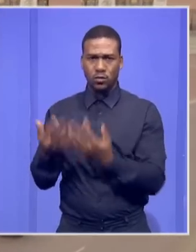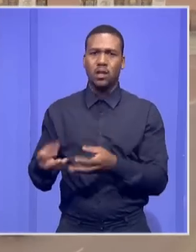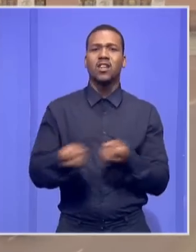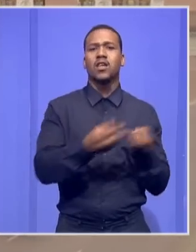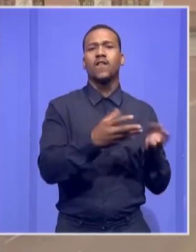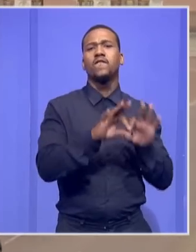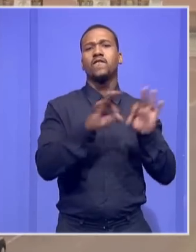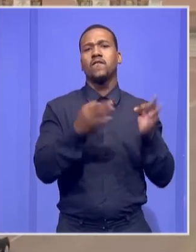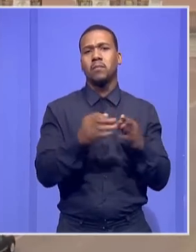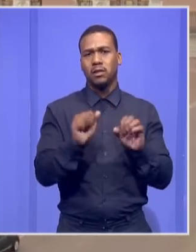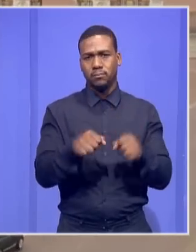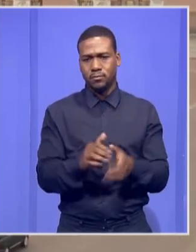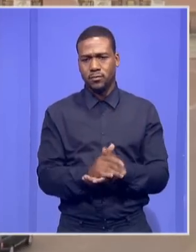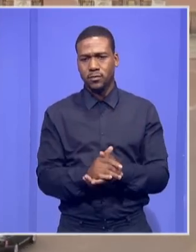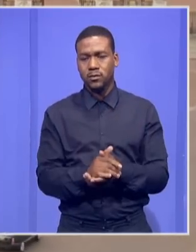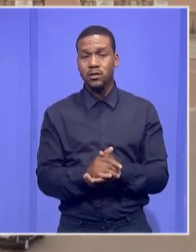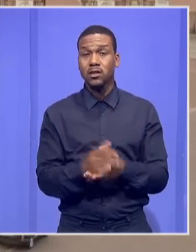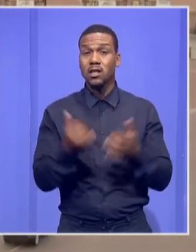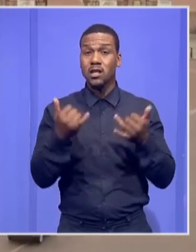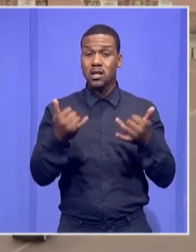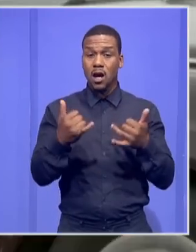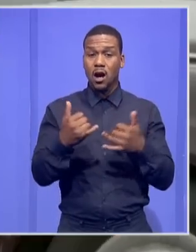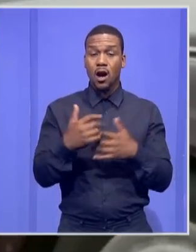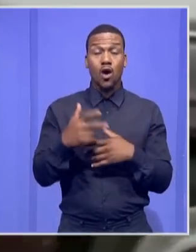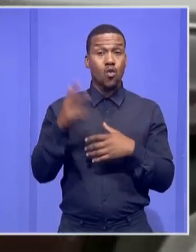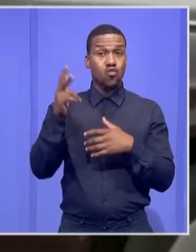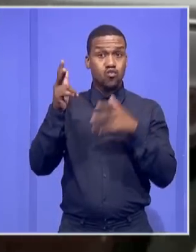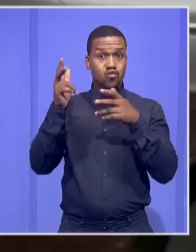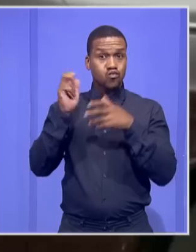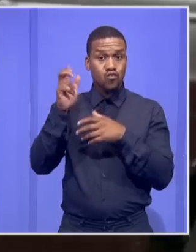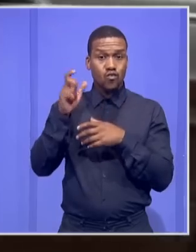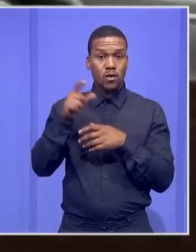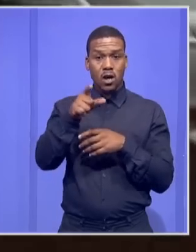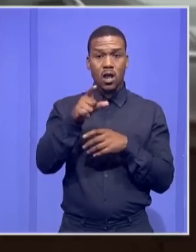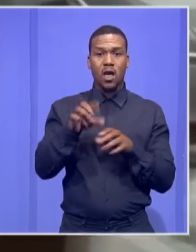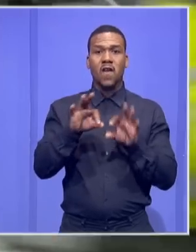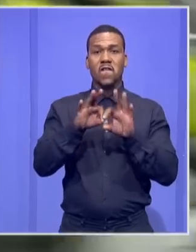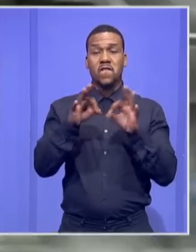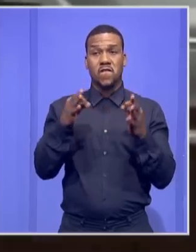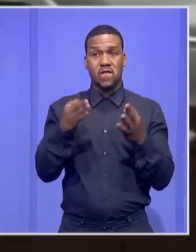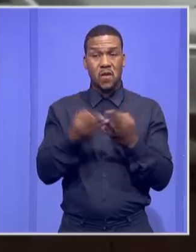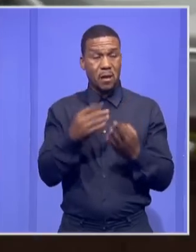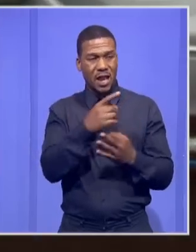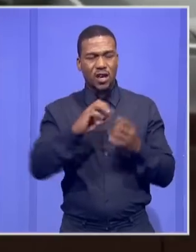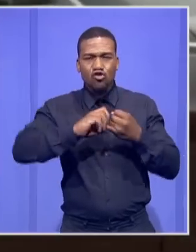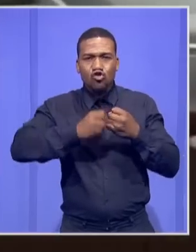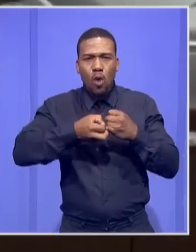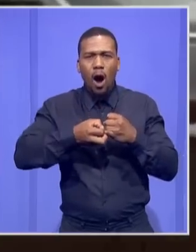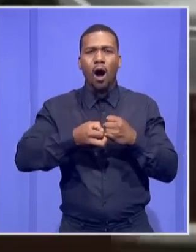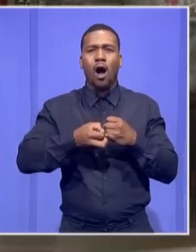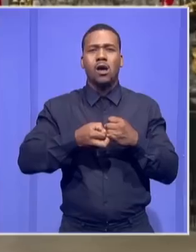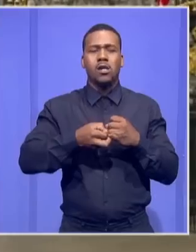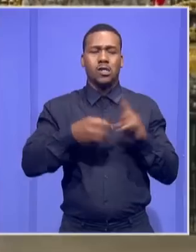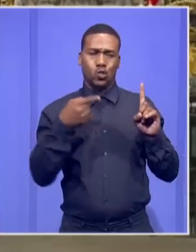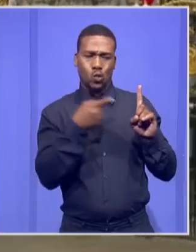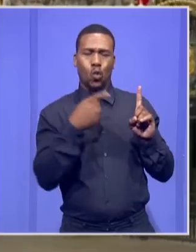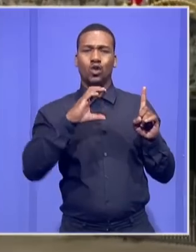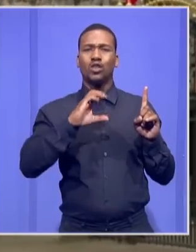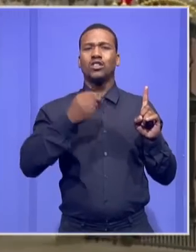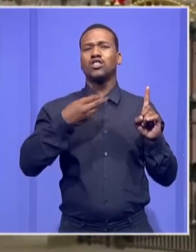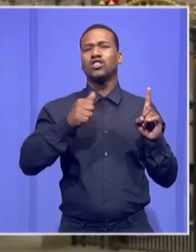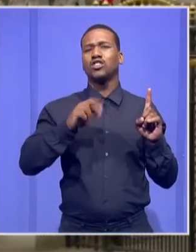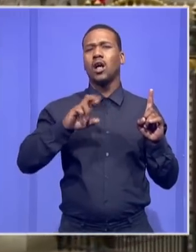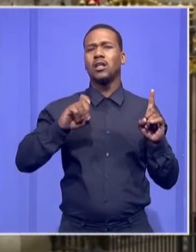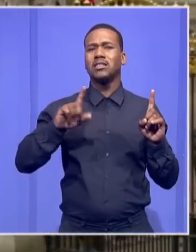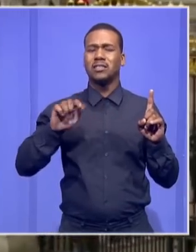this is a royal family now with Charles at the head of it, who is keen to try and slim things down, probably aware that